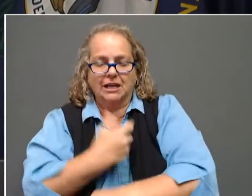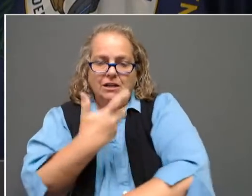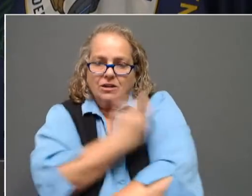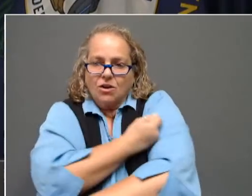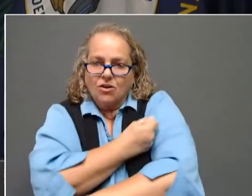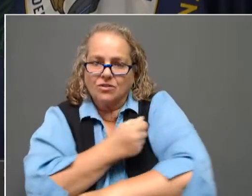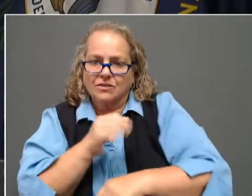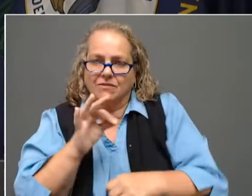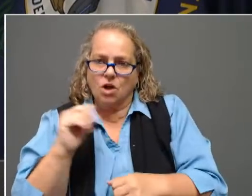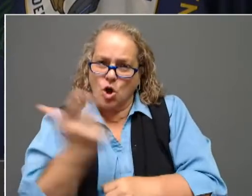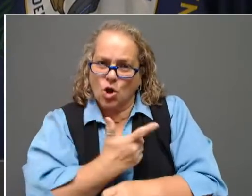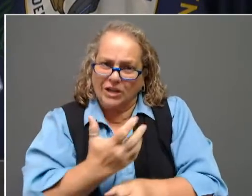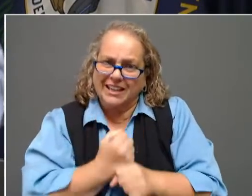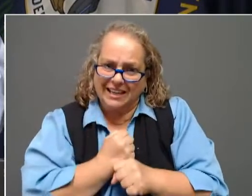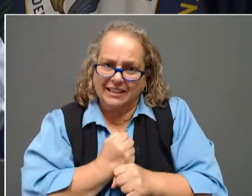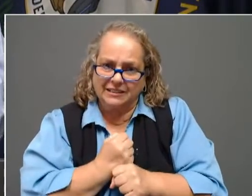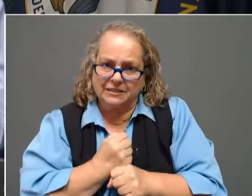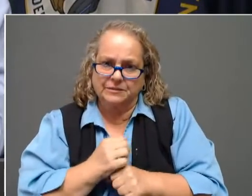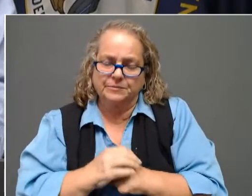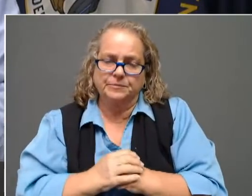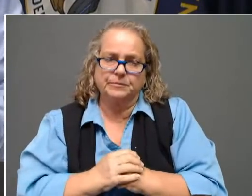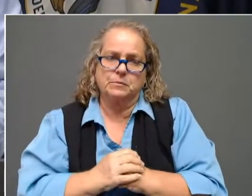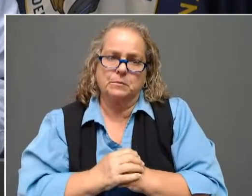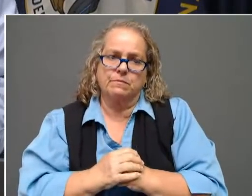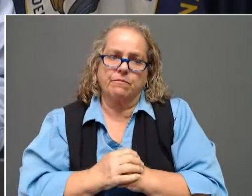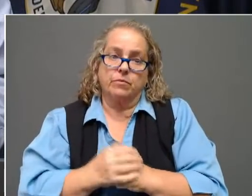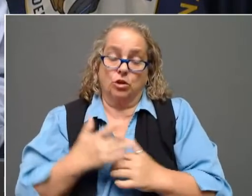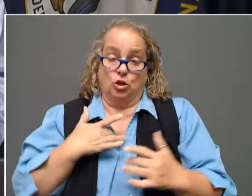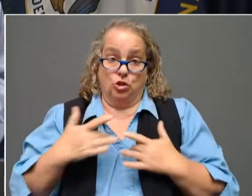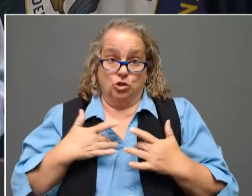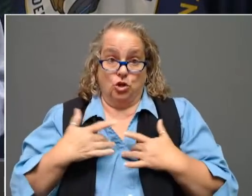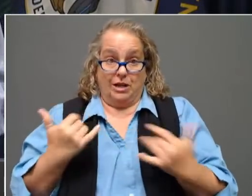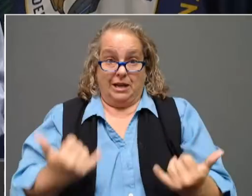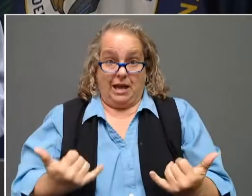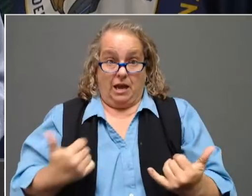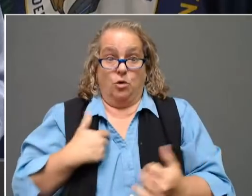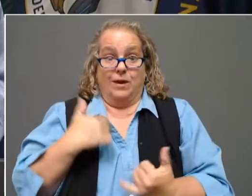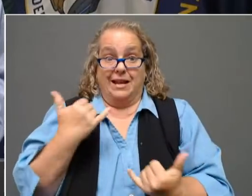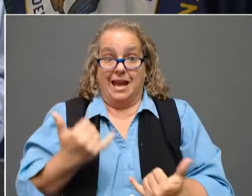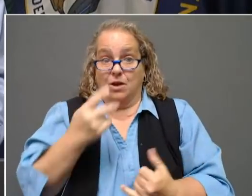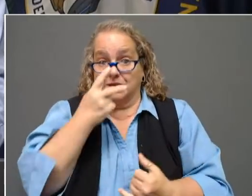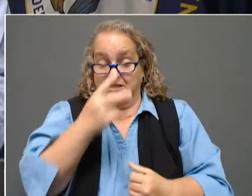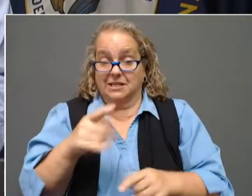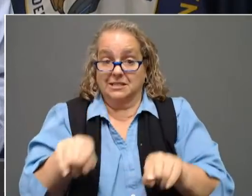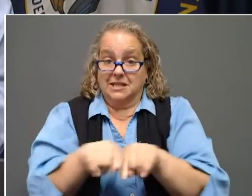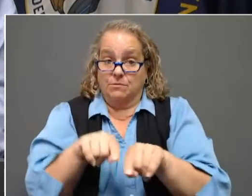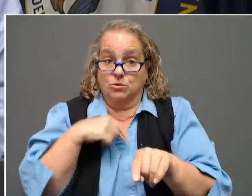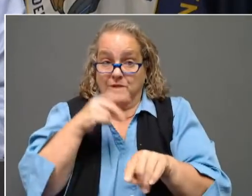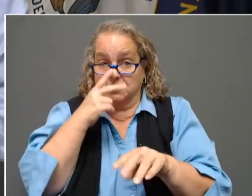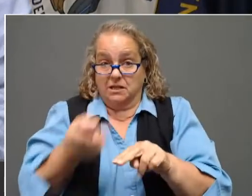Of concern, we are now seeing, and just like we had seen the growth in cases and positivity rate,